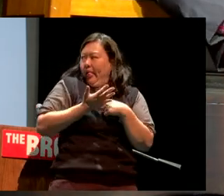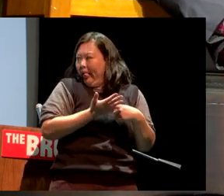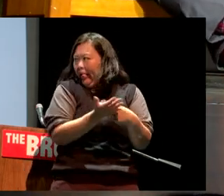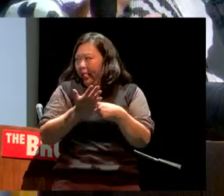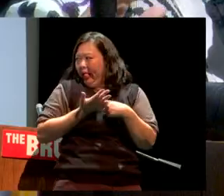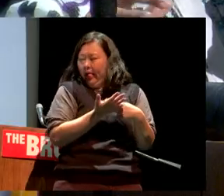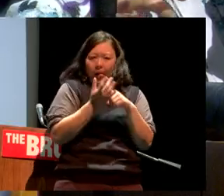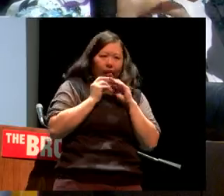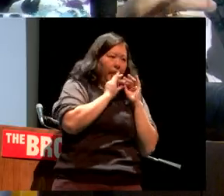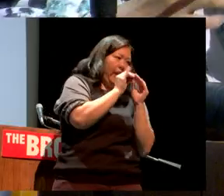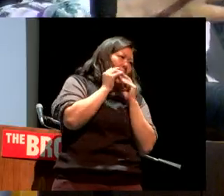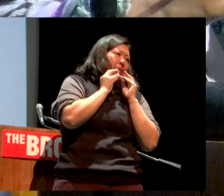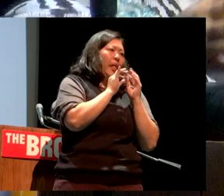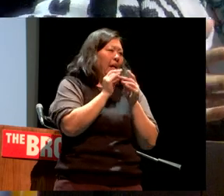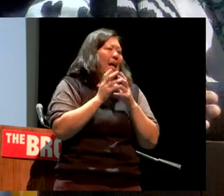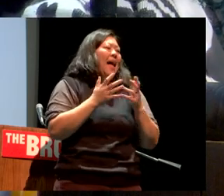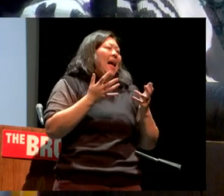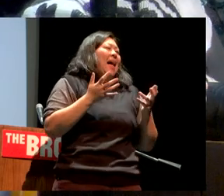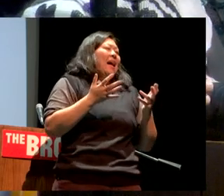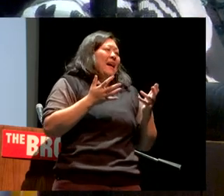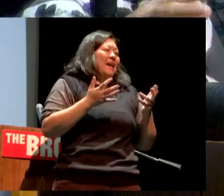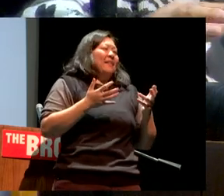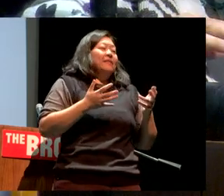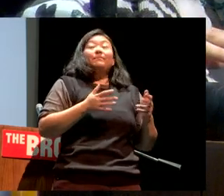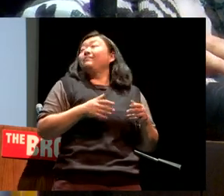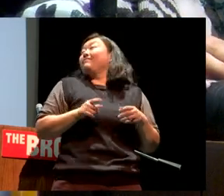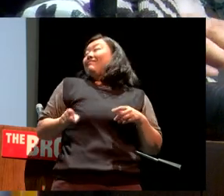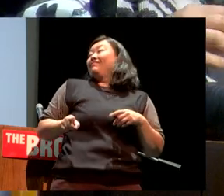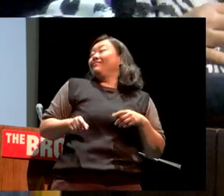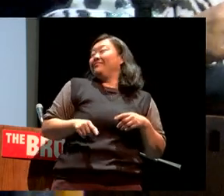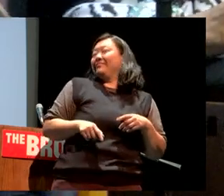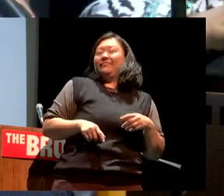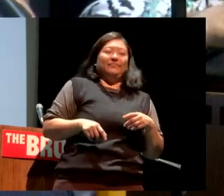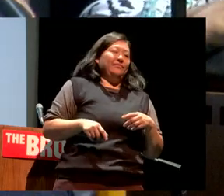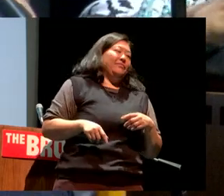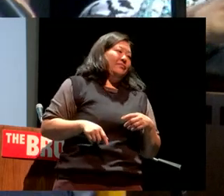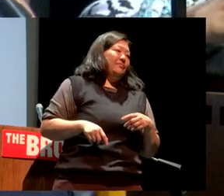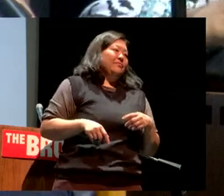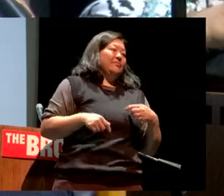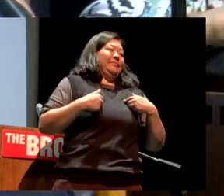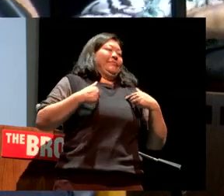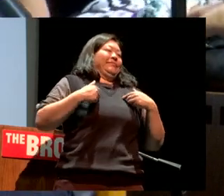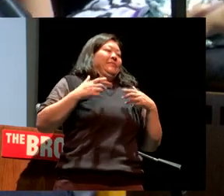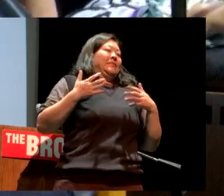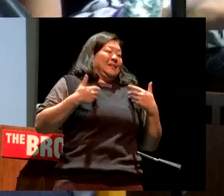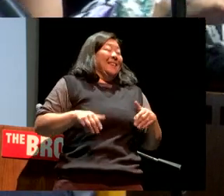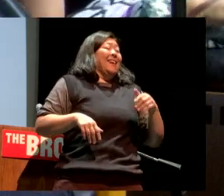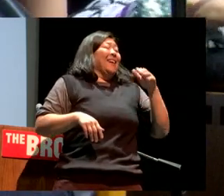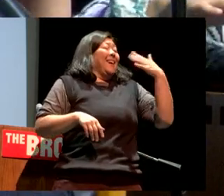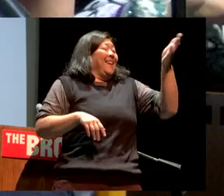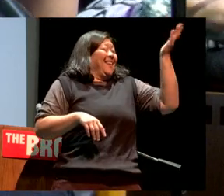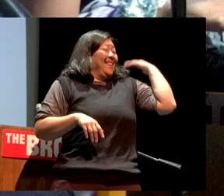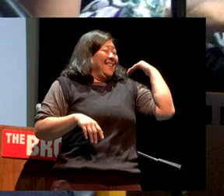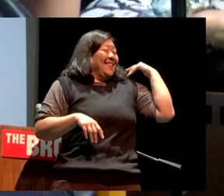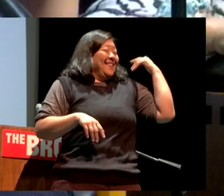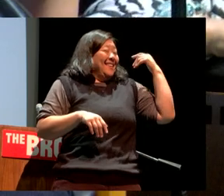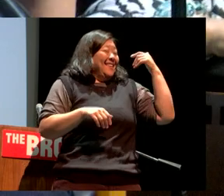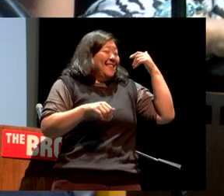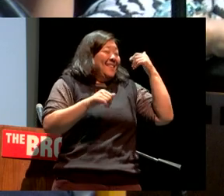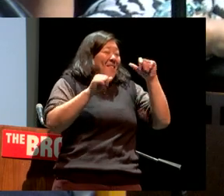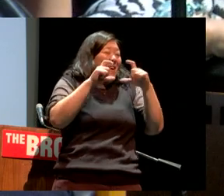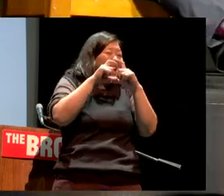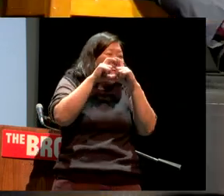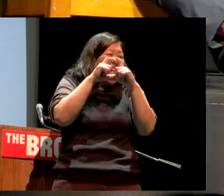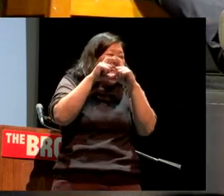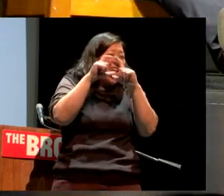right? I will release at the end of this year Tamagotchi, something like that. Level is very low. No, but I